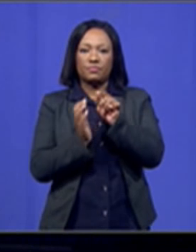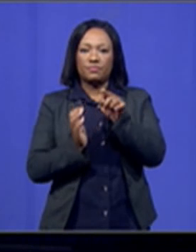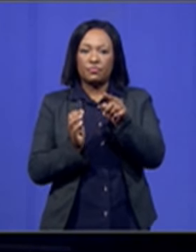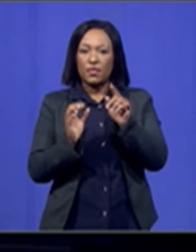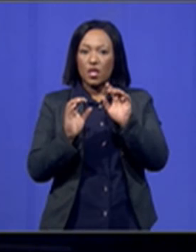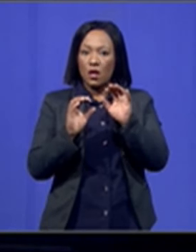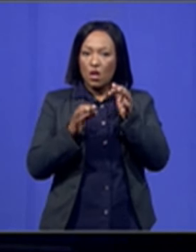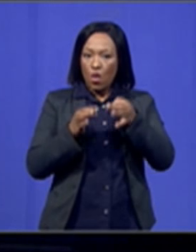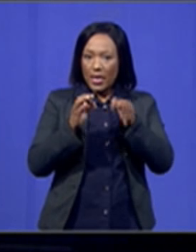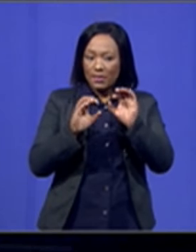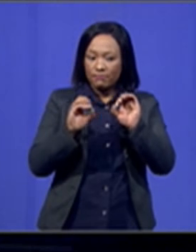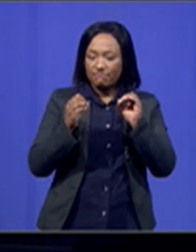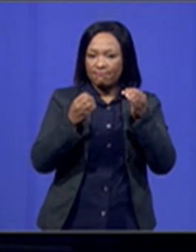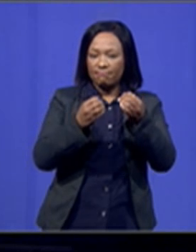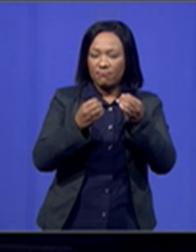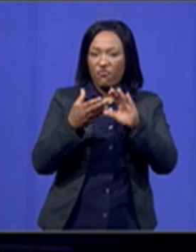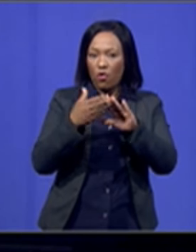mekgatlo e meng ya baahi.